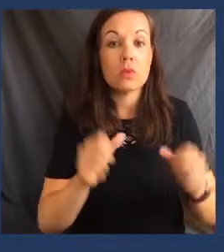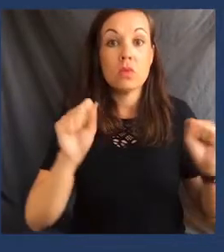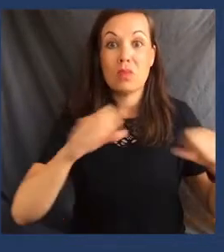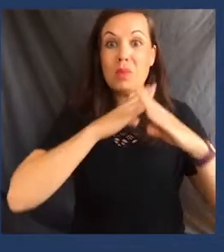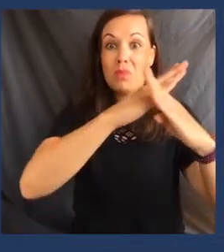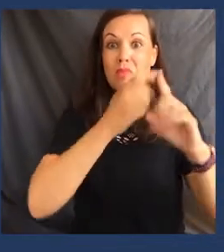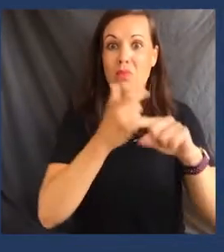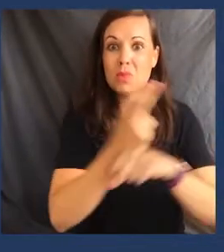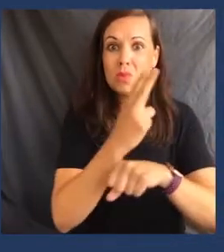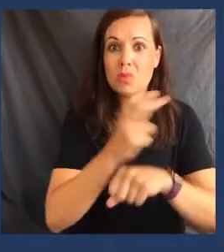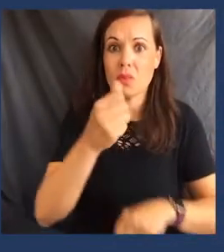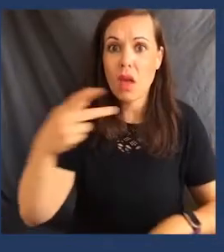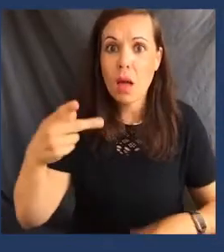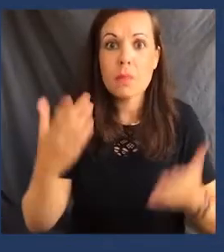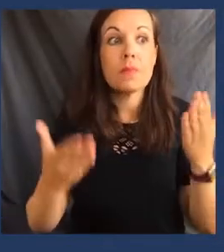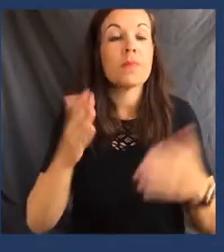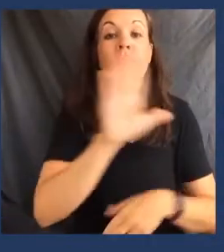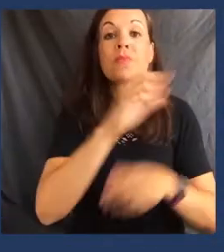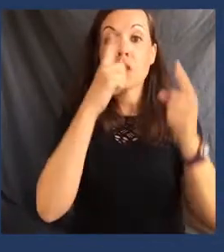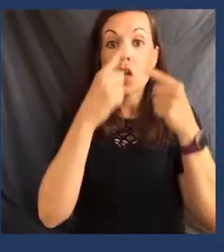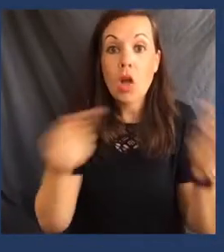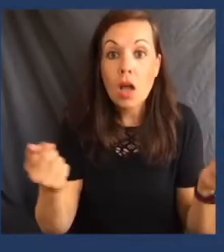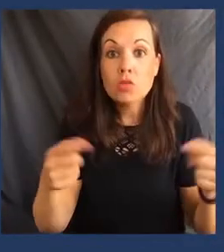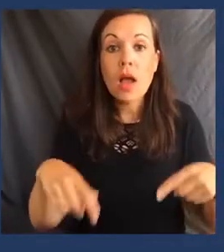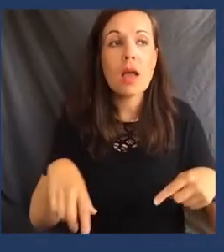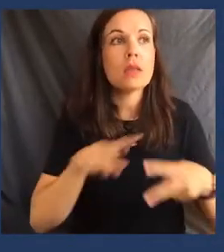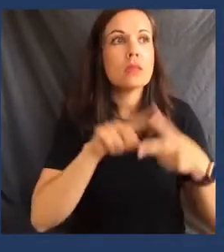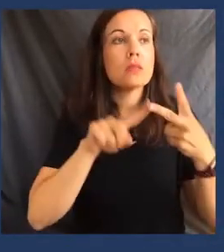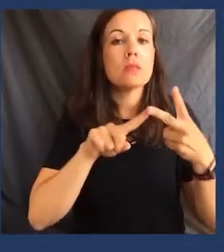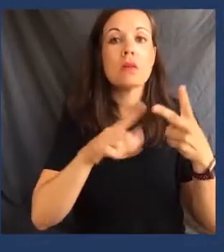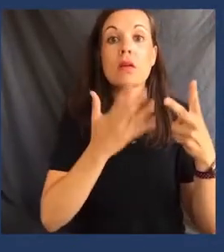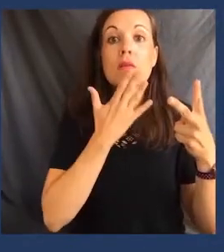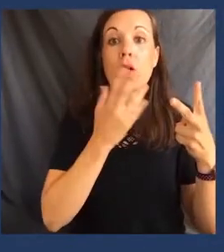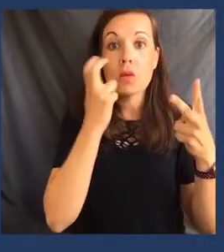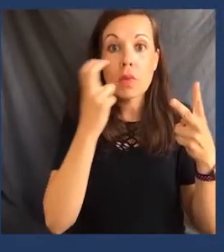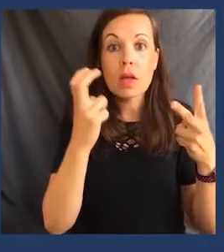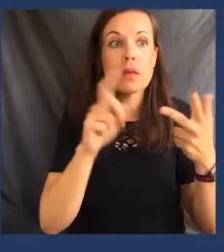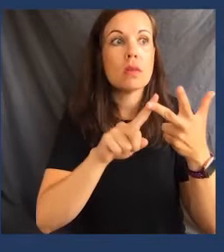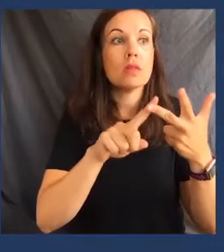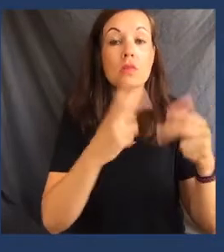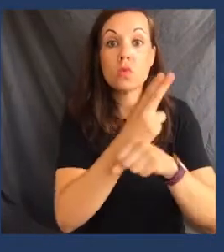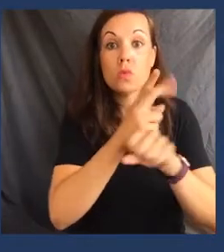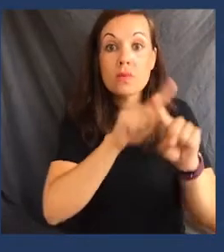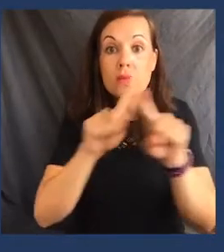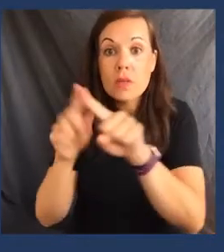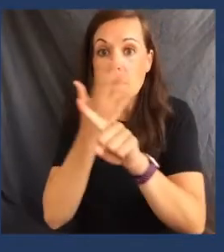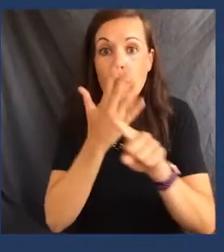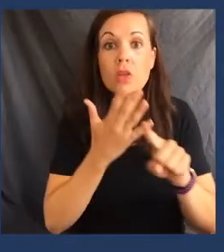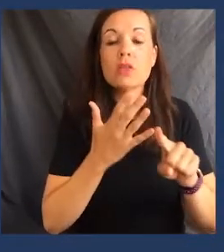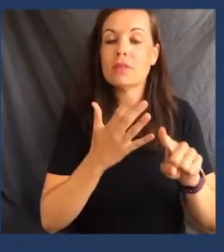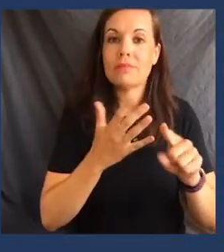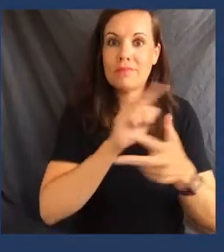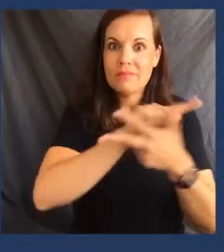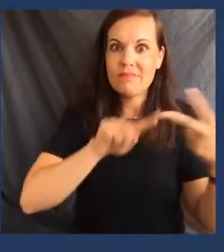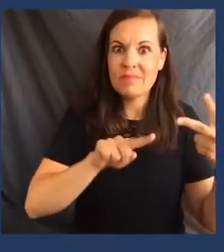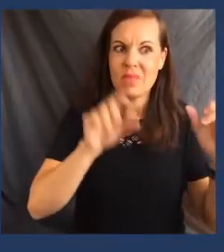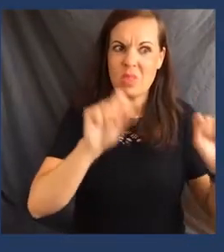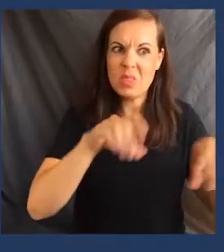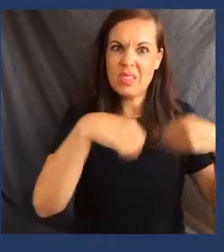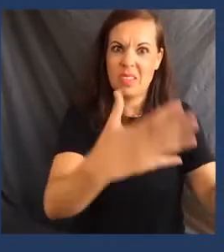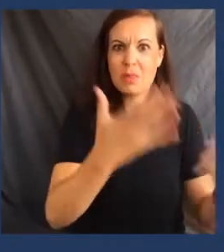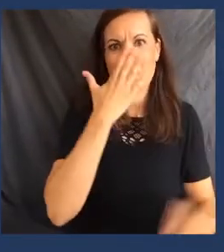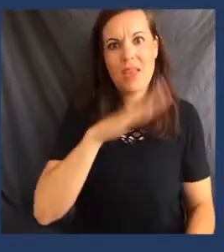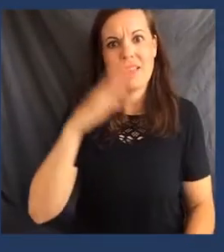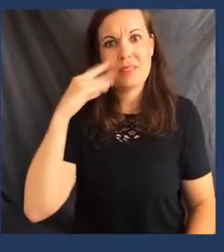be their contrast or color blindness or certain uses of colors, you can again prevent a bad experience. I was